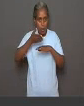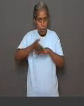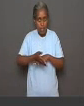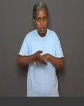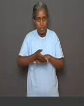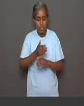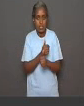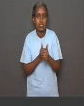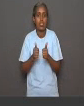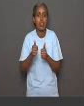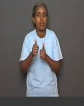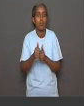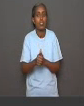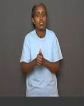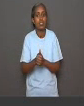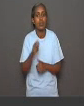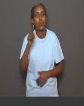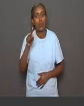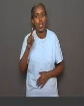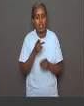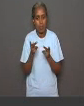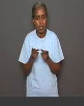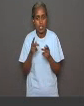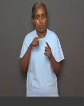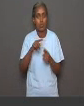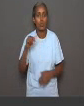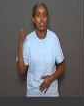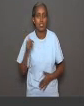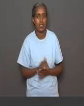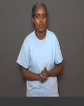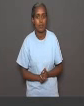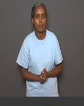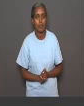it passes from one medium into another.